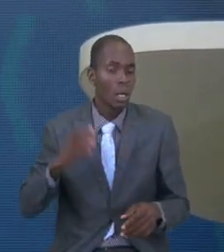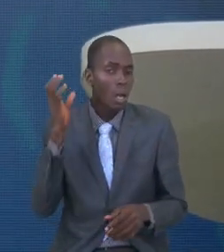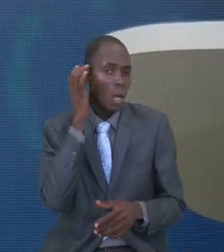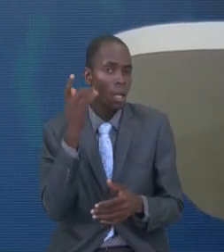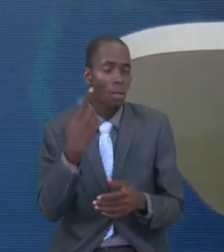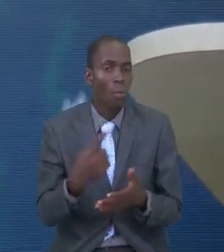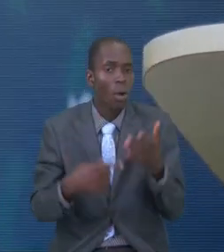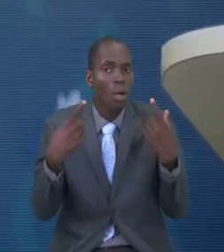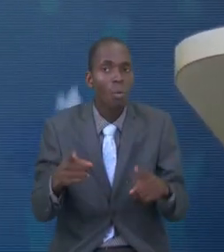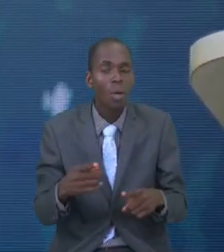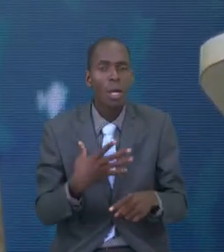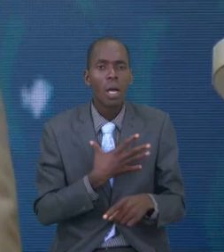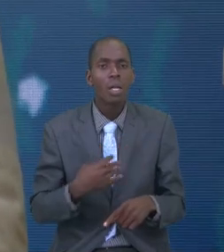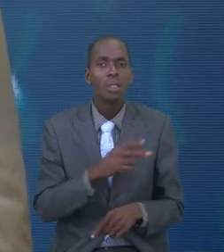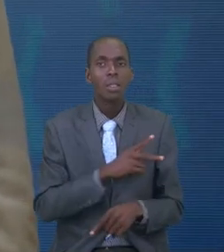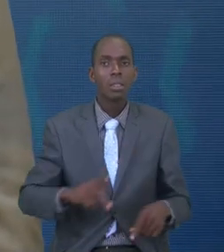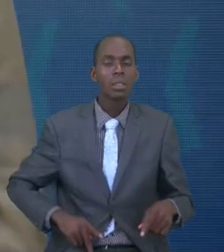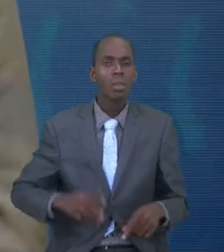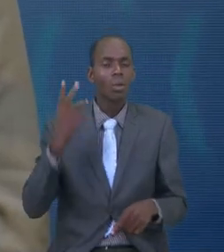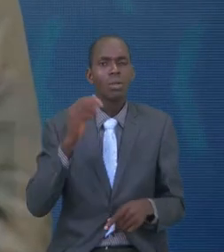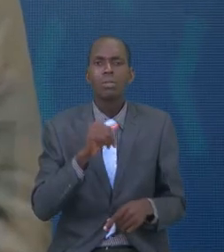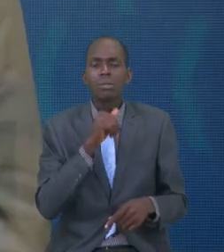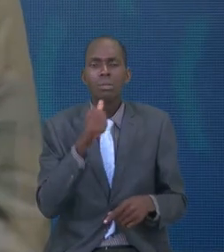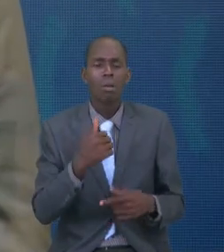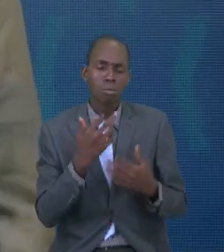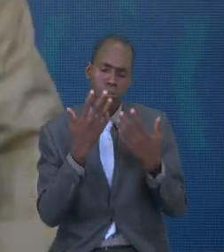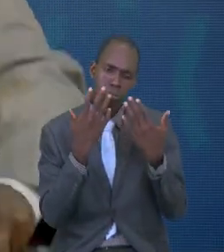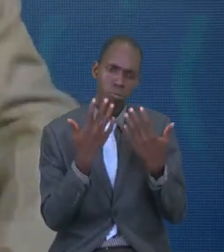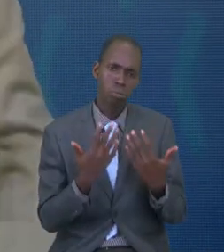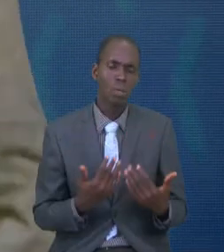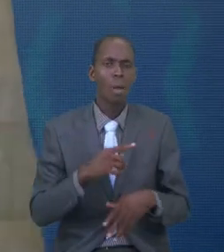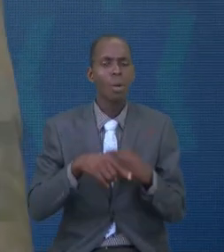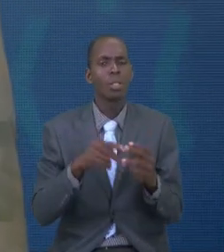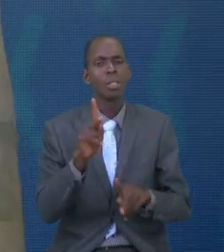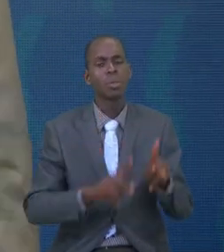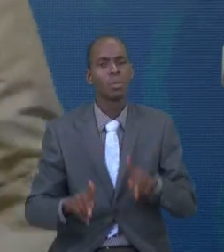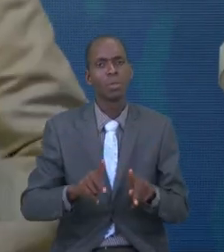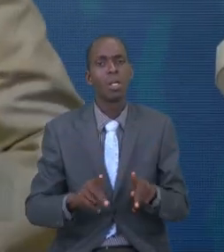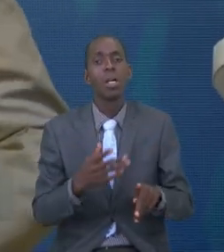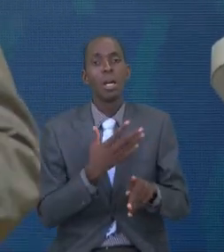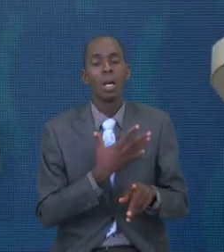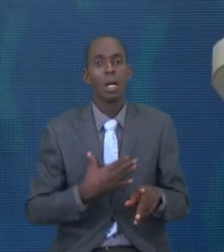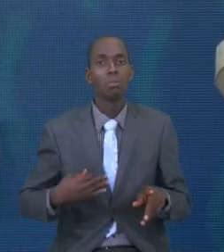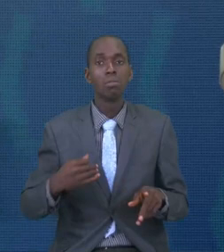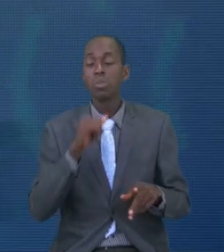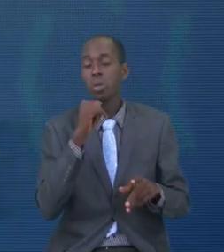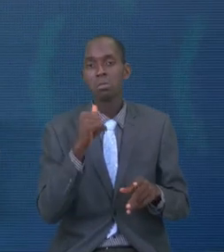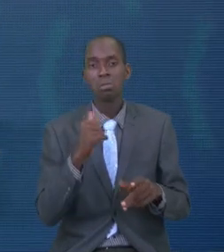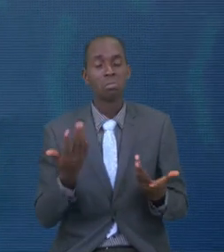king was not compassionate about their lives. He sent another one. With